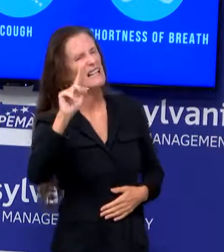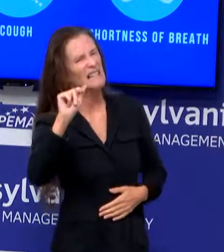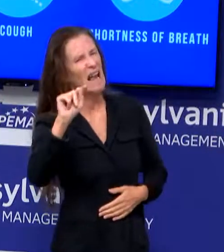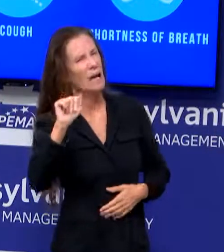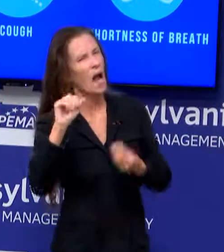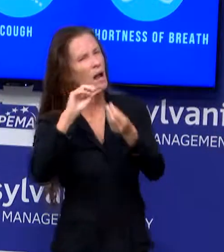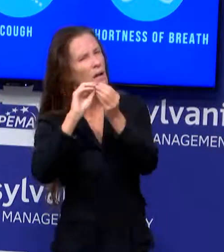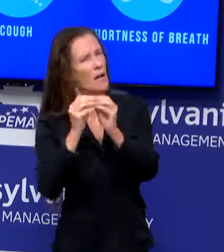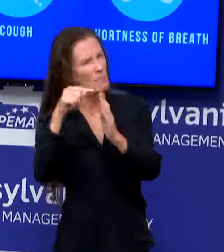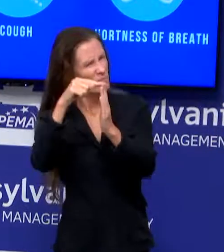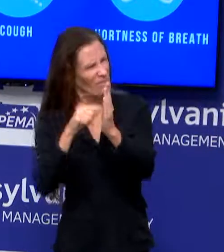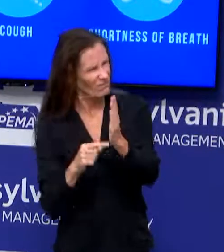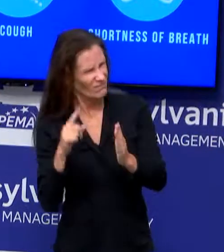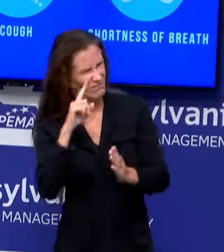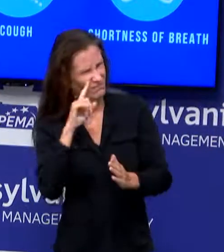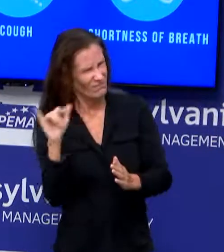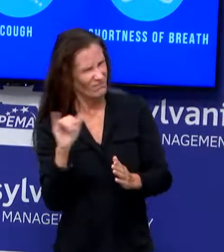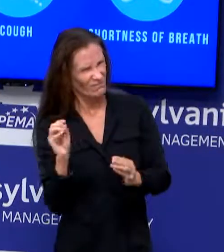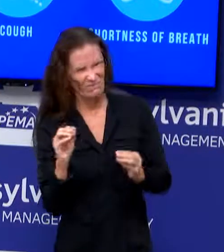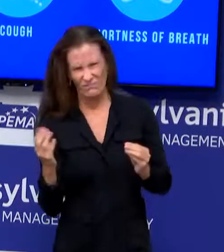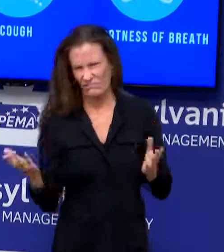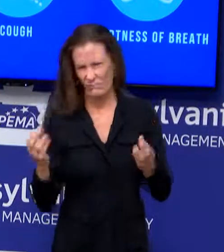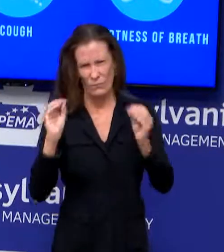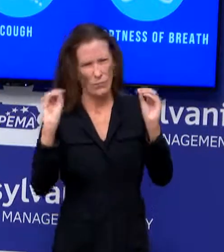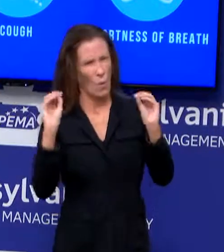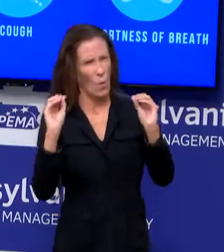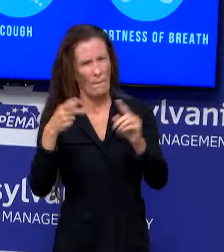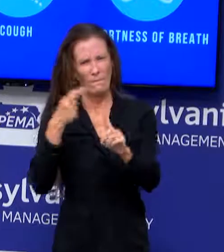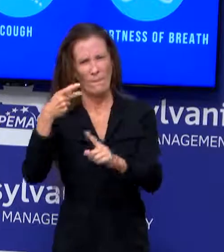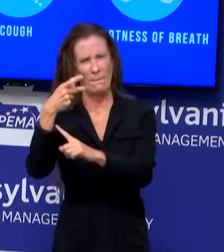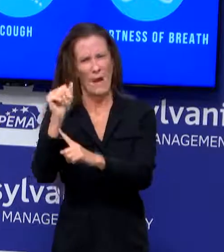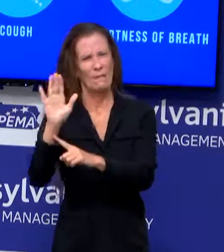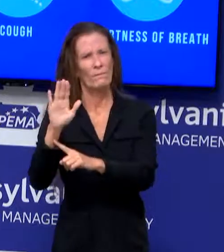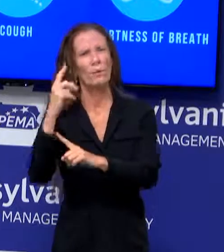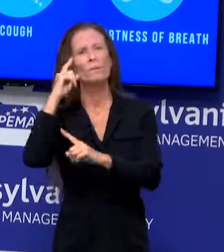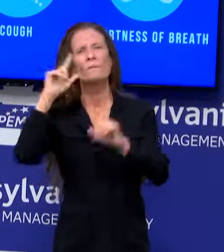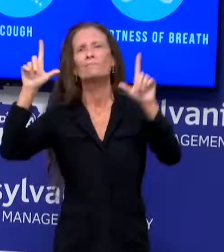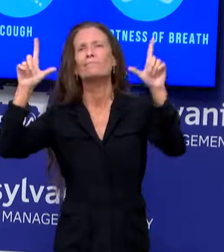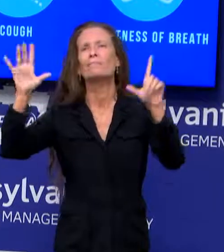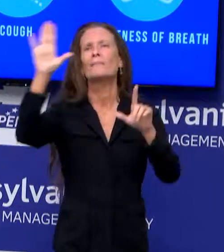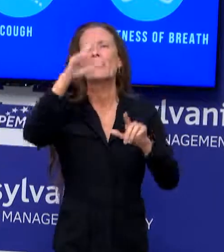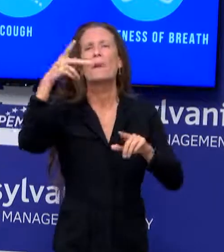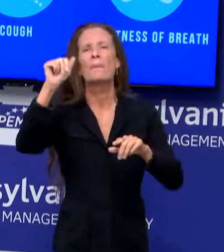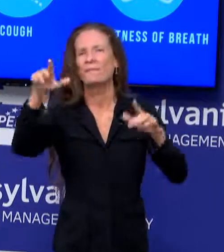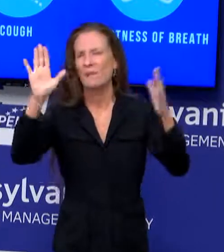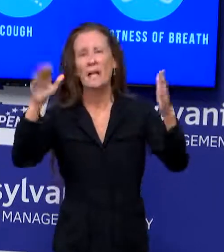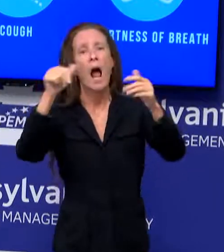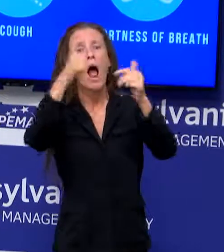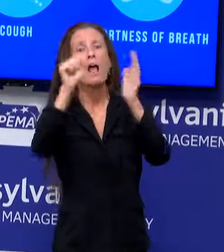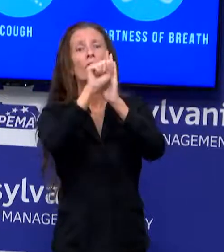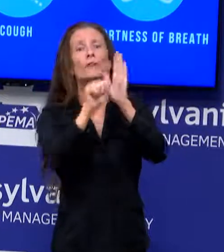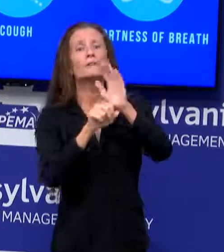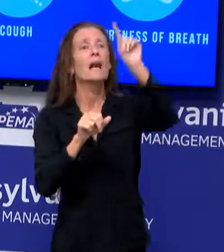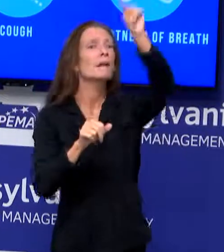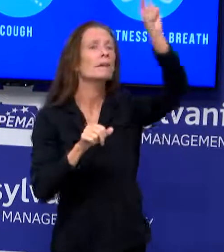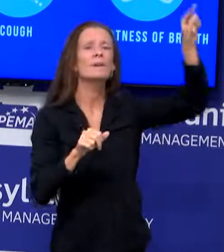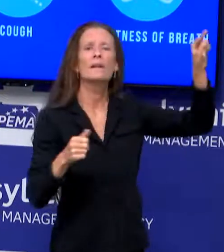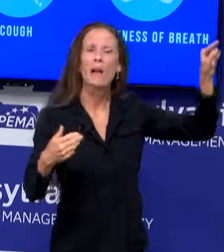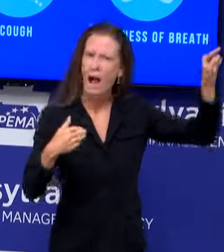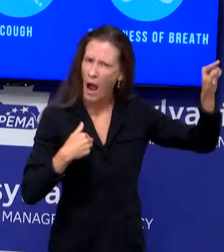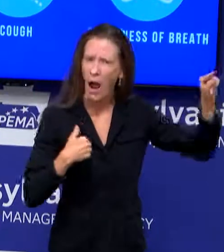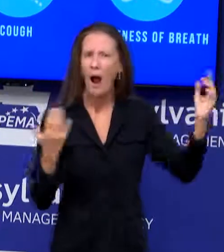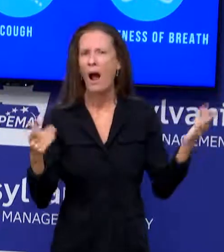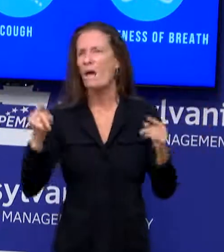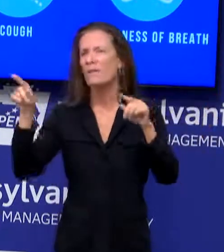no Pennsylvania data used in that decision, more national. I know you cited like something that happened in Georgia.